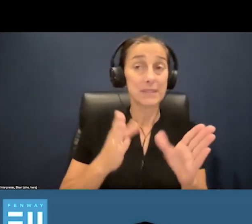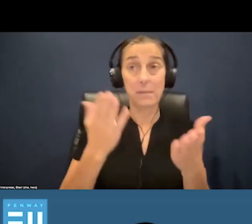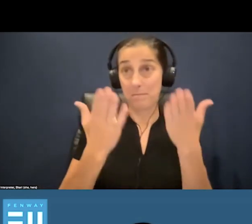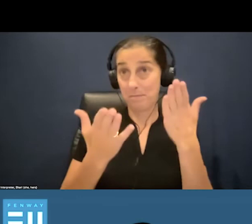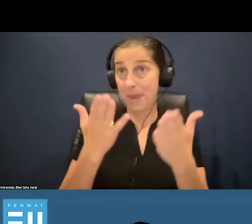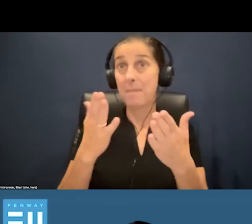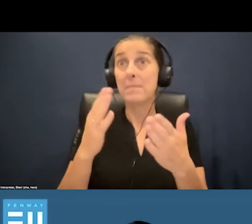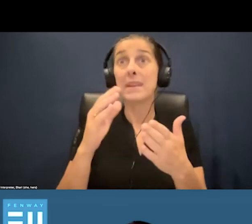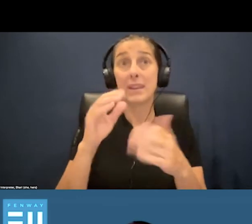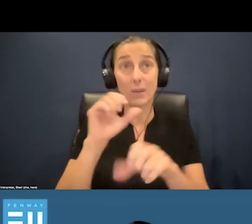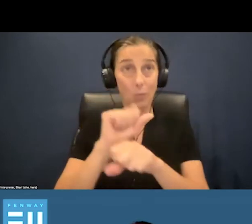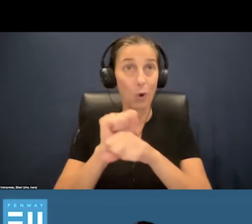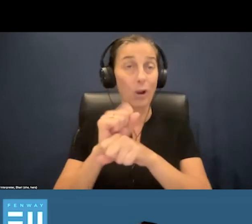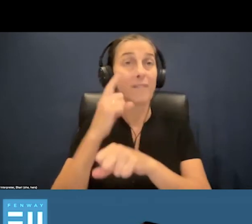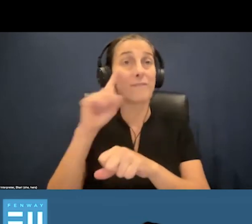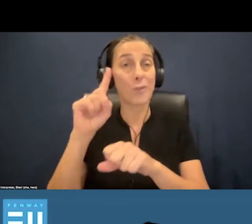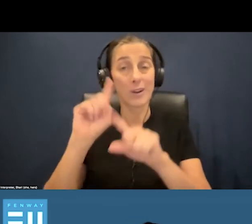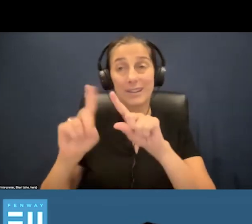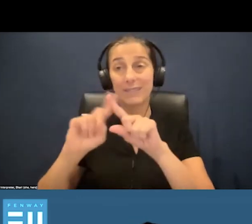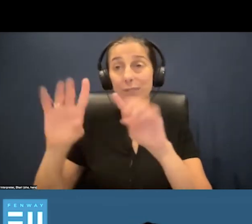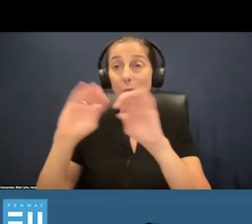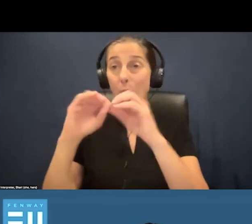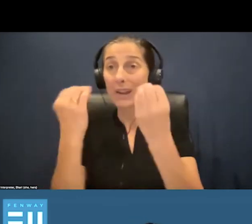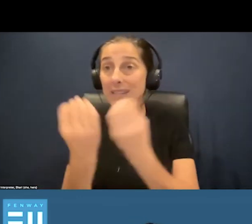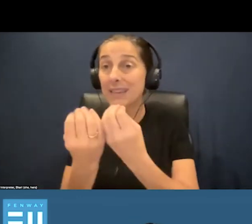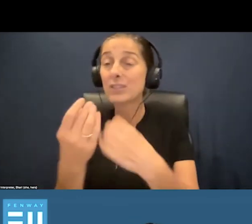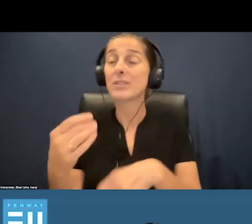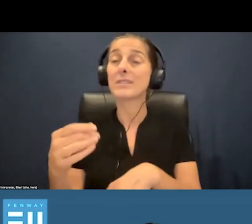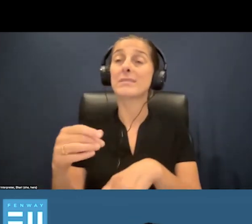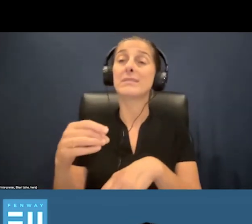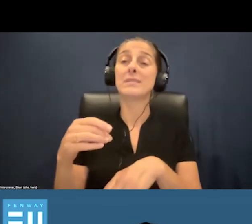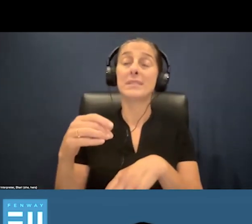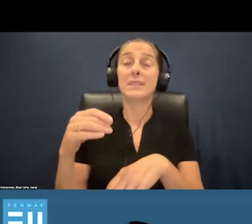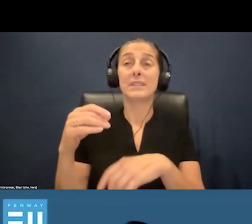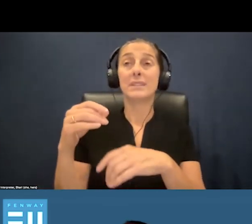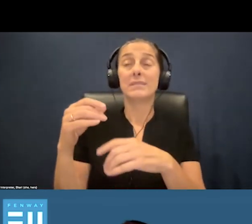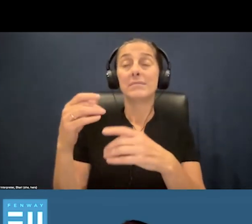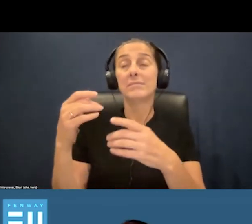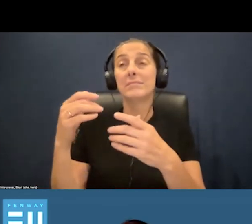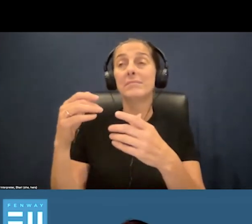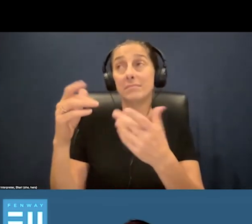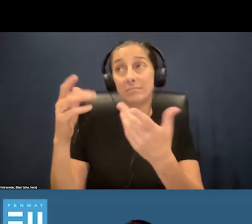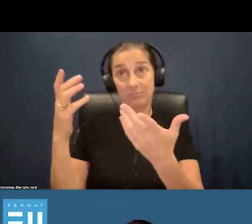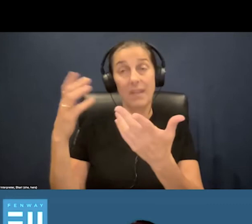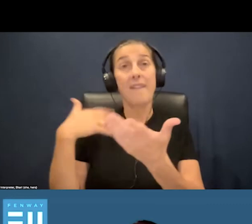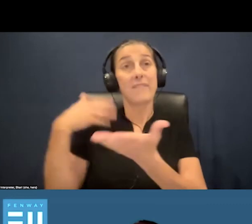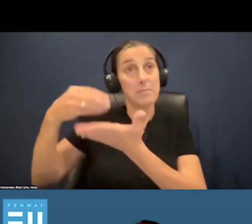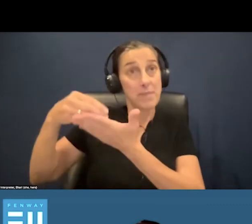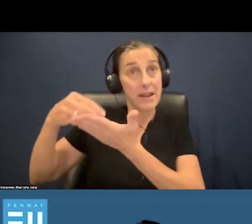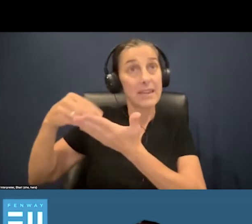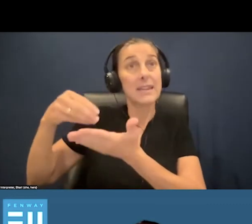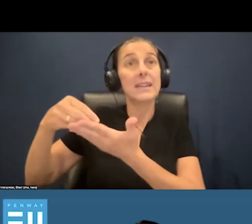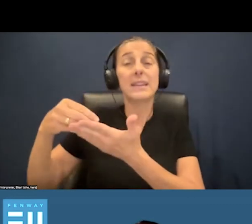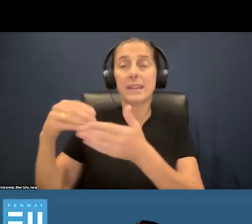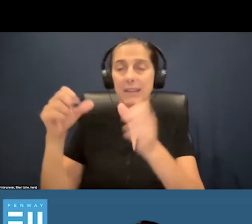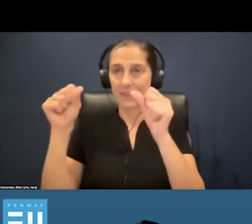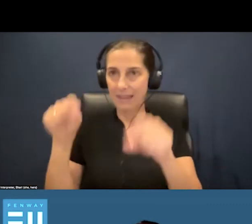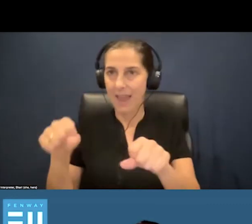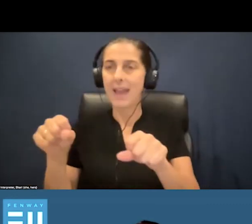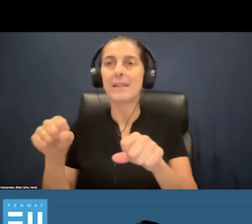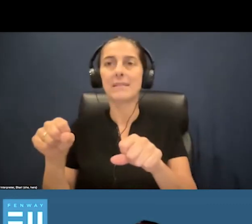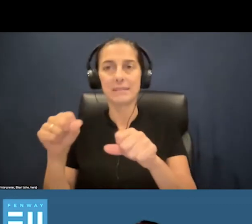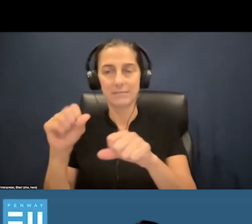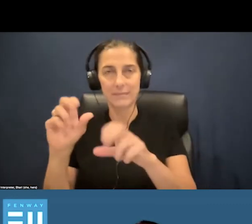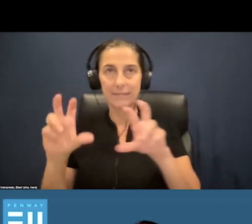organizations, part of these larger groups that do have resources to devote to making sure